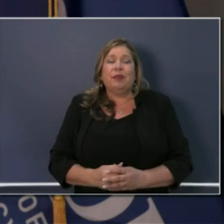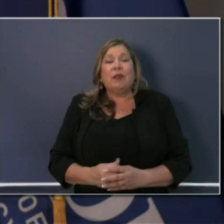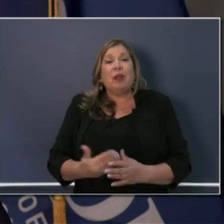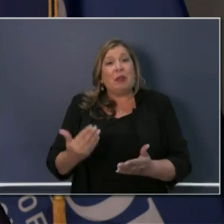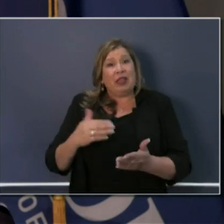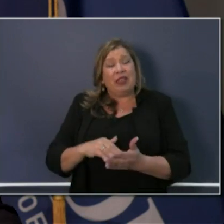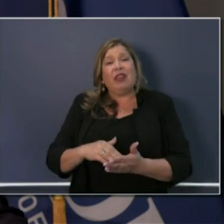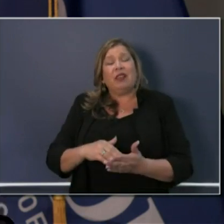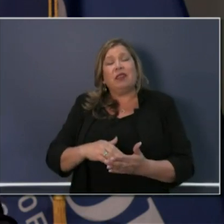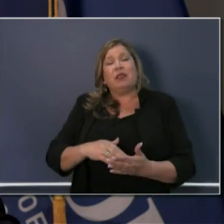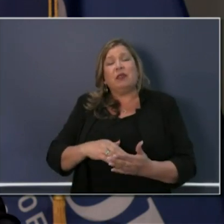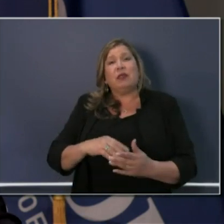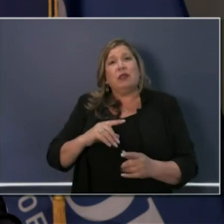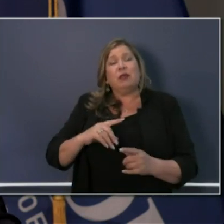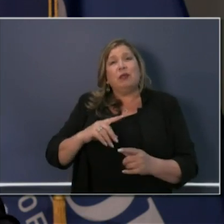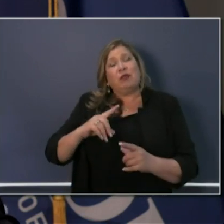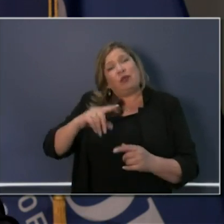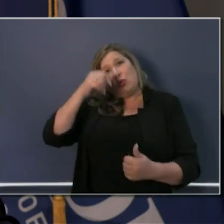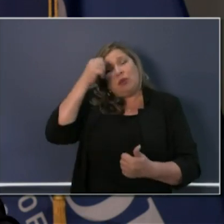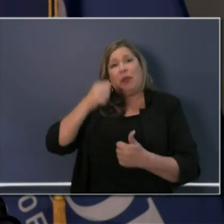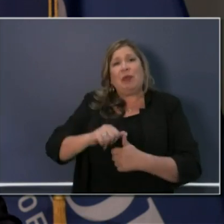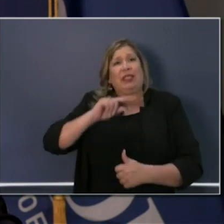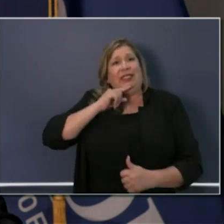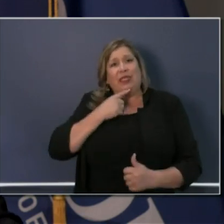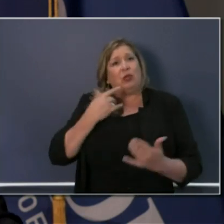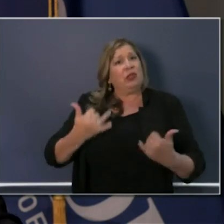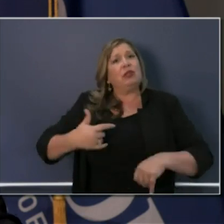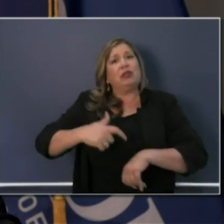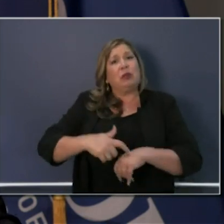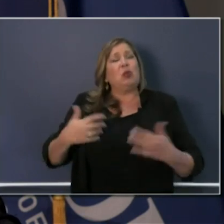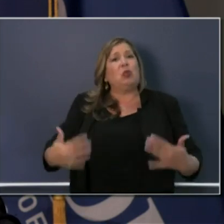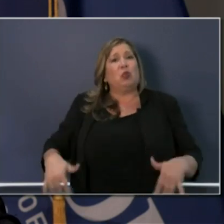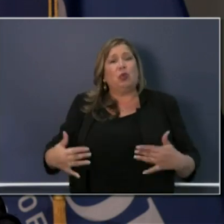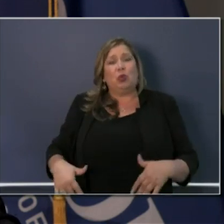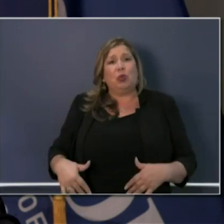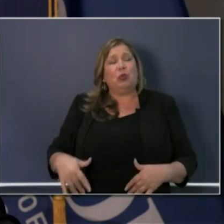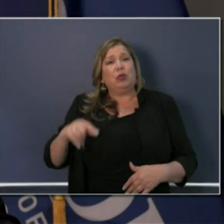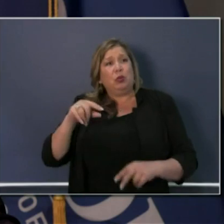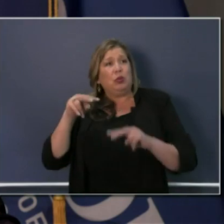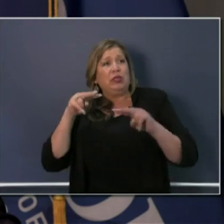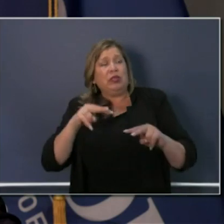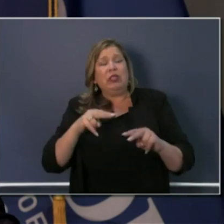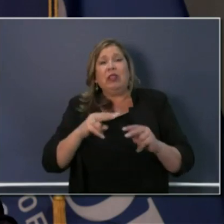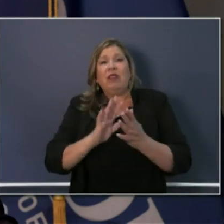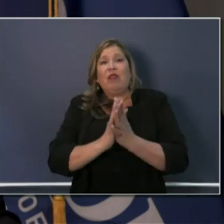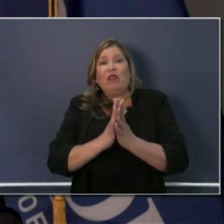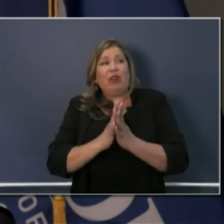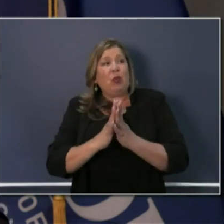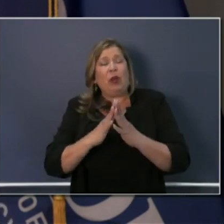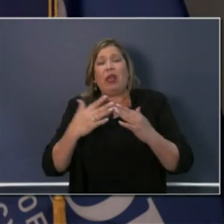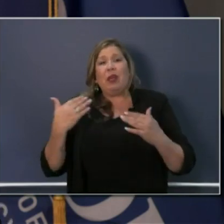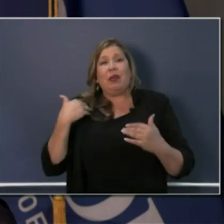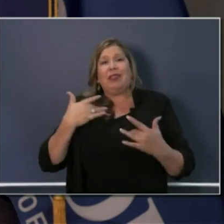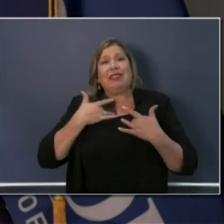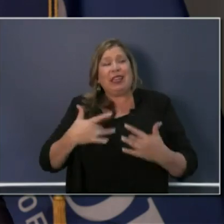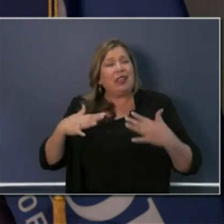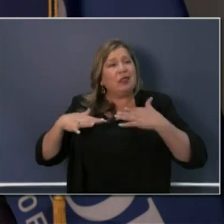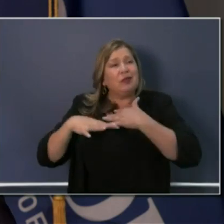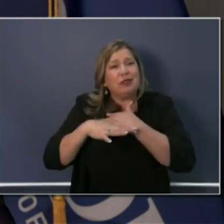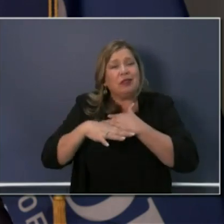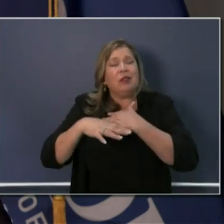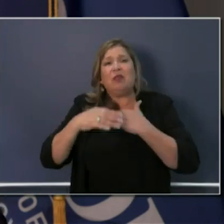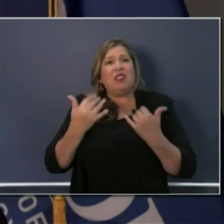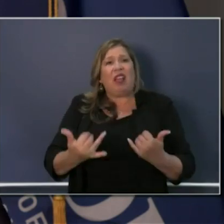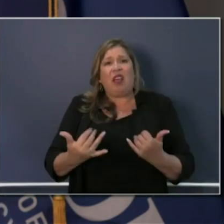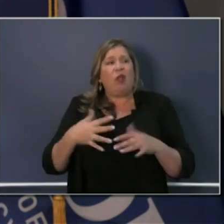being sober about this moment, to see these freeways in this state, not congested. It was not the way we hope to